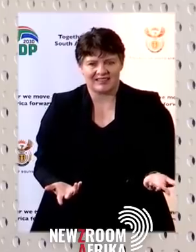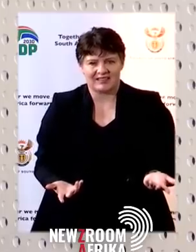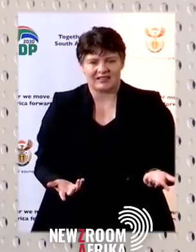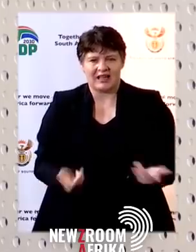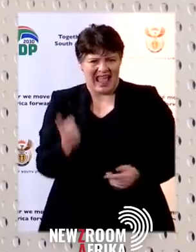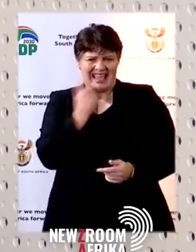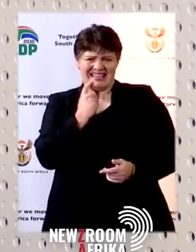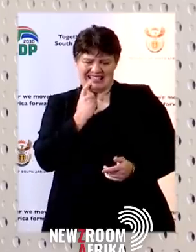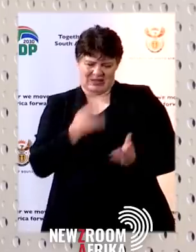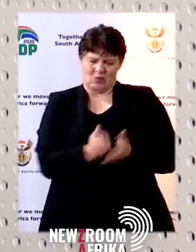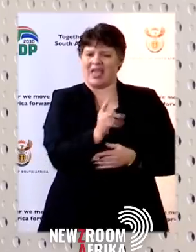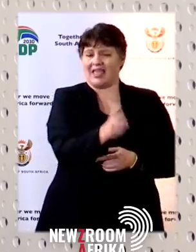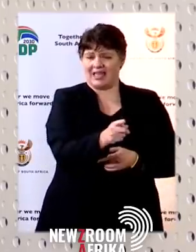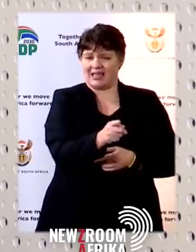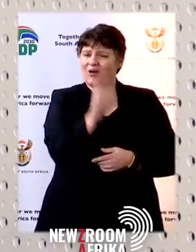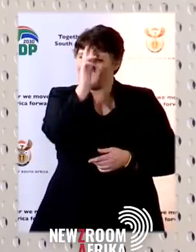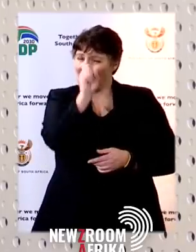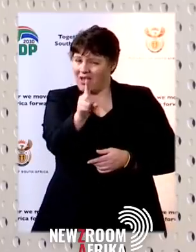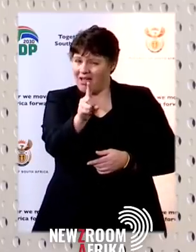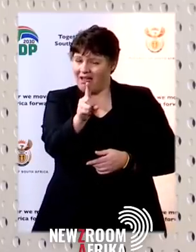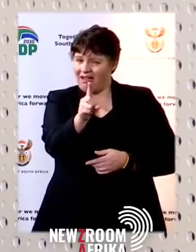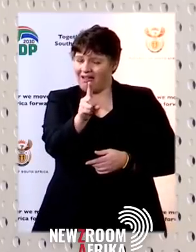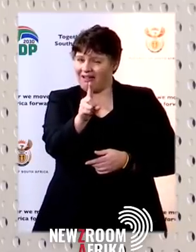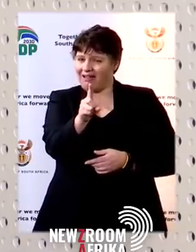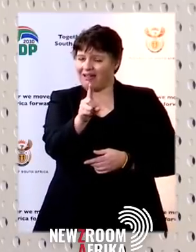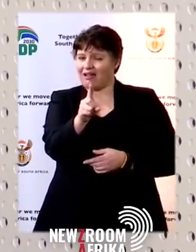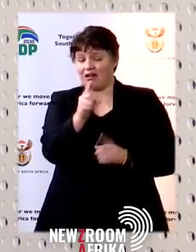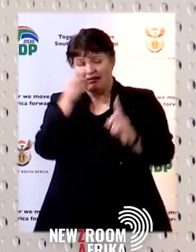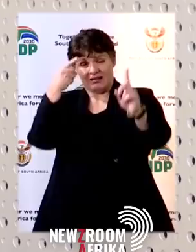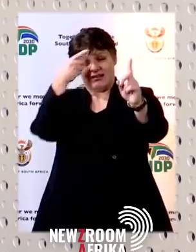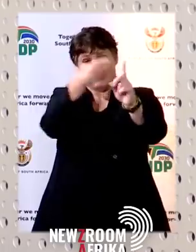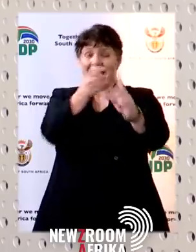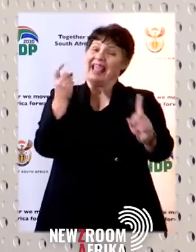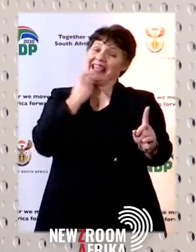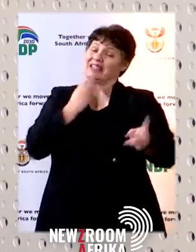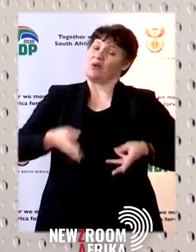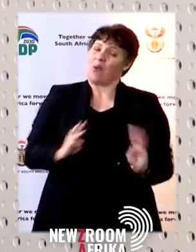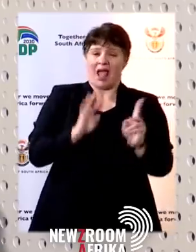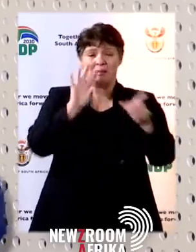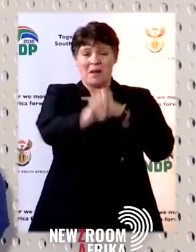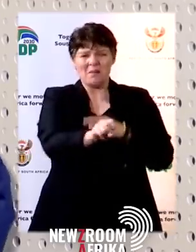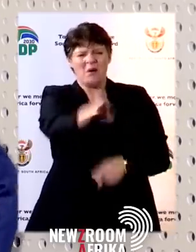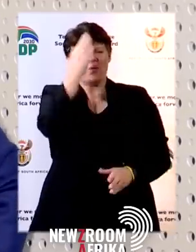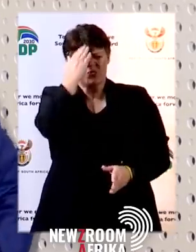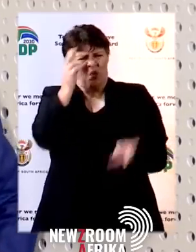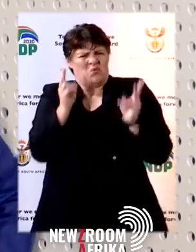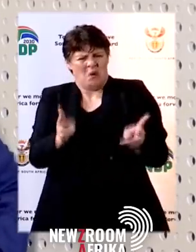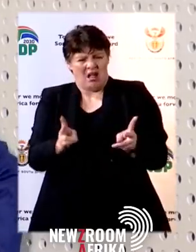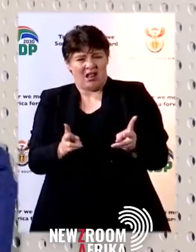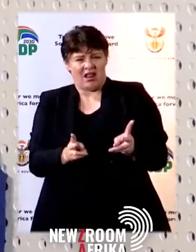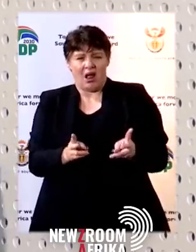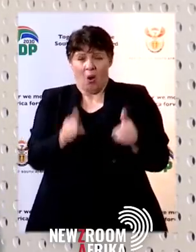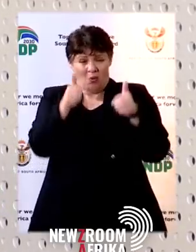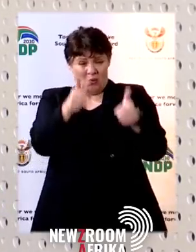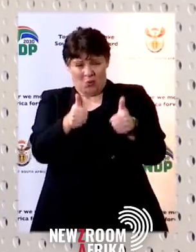not, leads to a bad destination. And if something seems to be too good